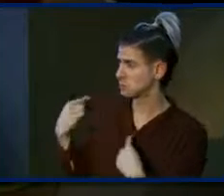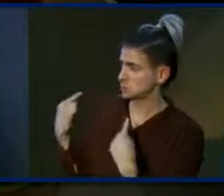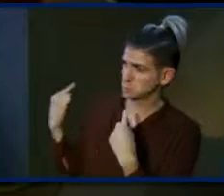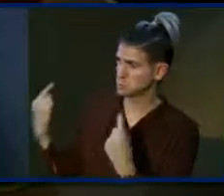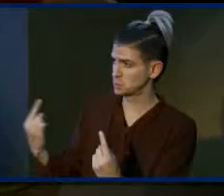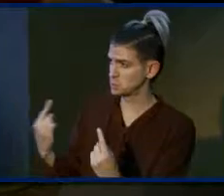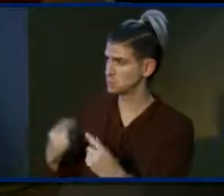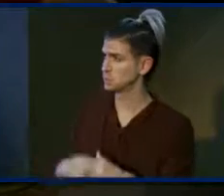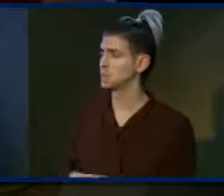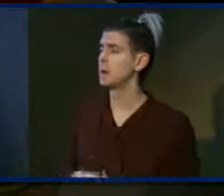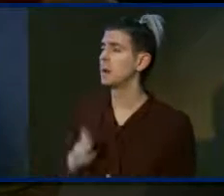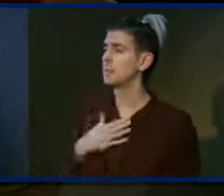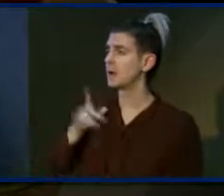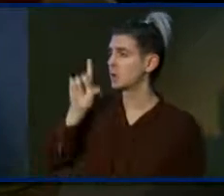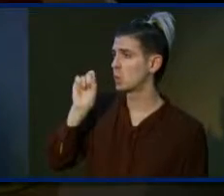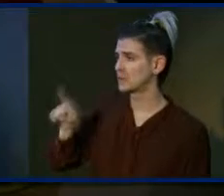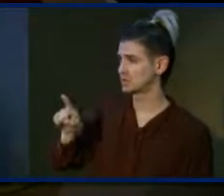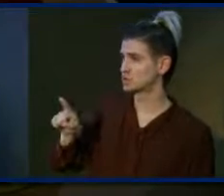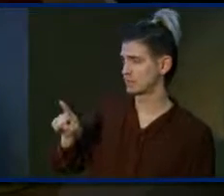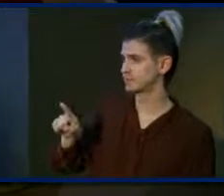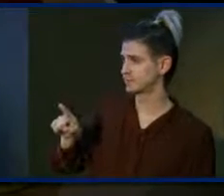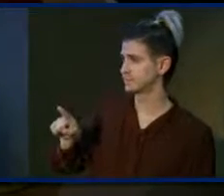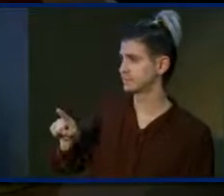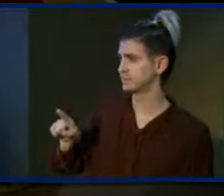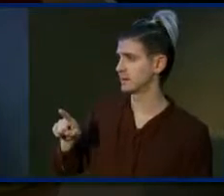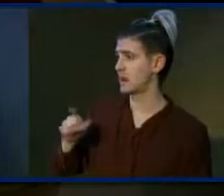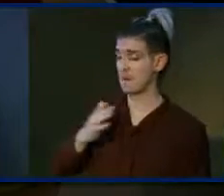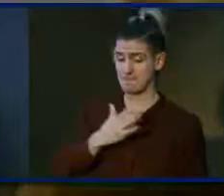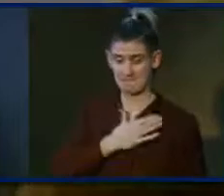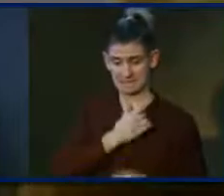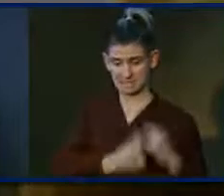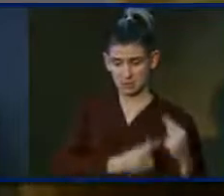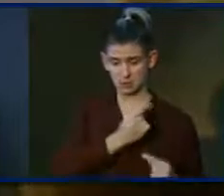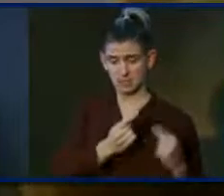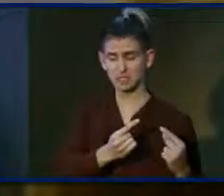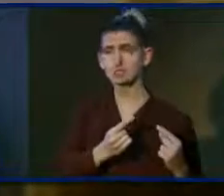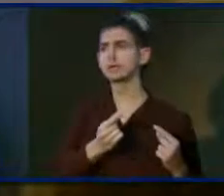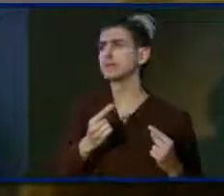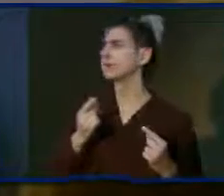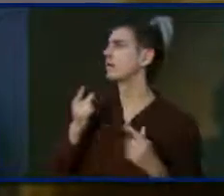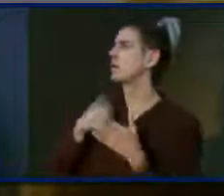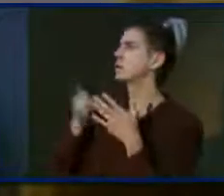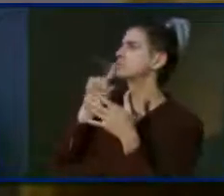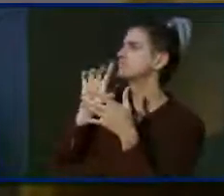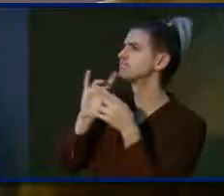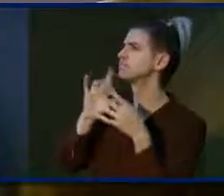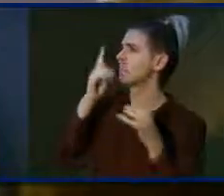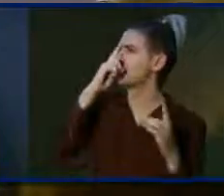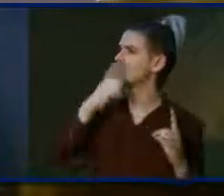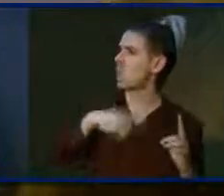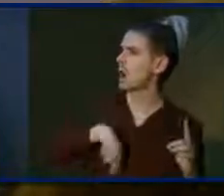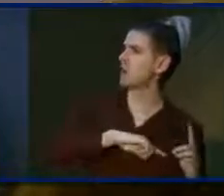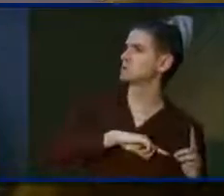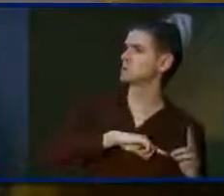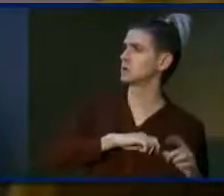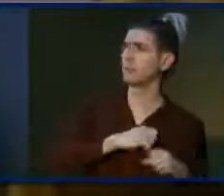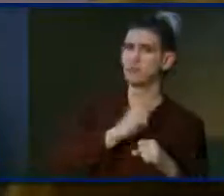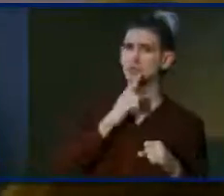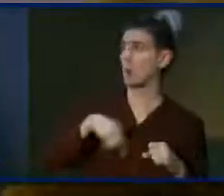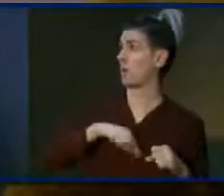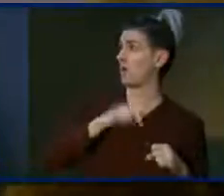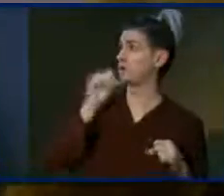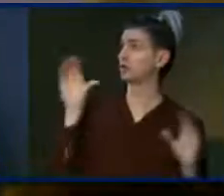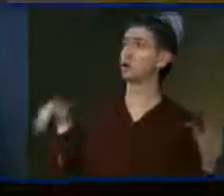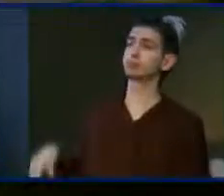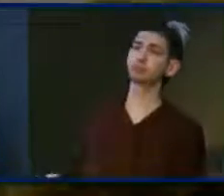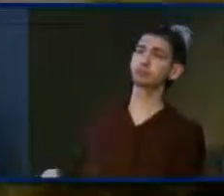My question to you is, what message do you have for my generation so that we do not become complacent in this season, because this